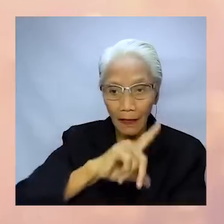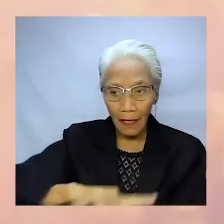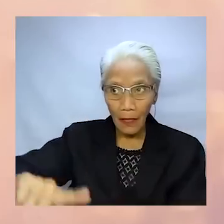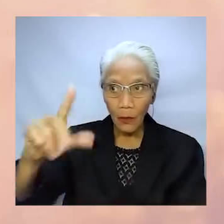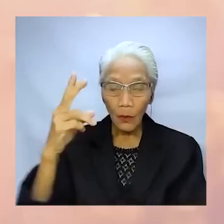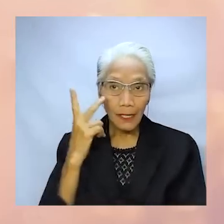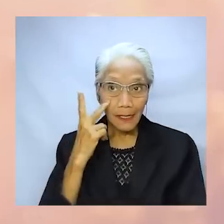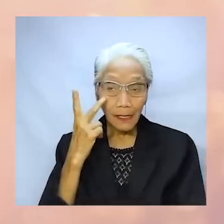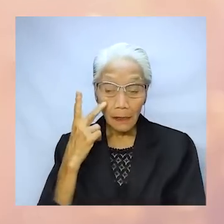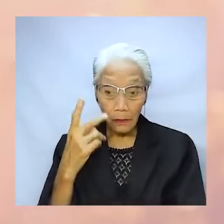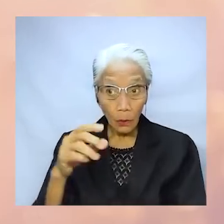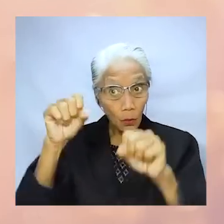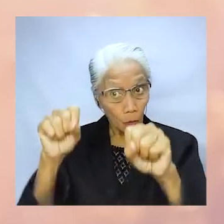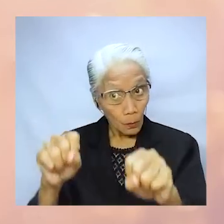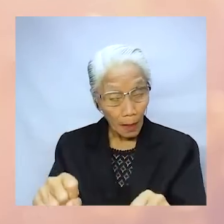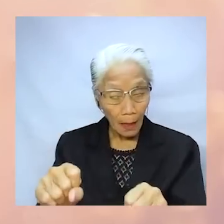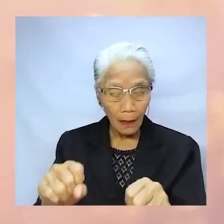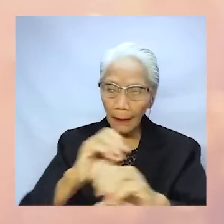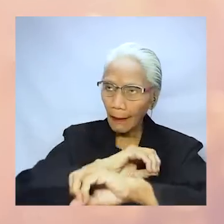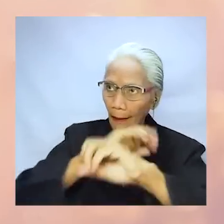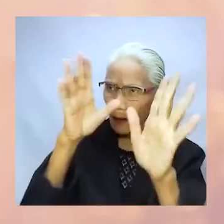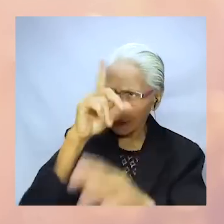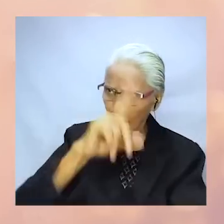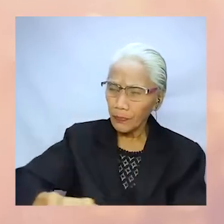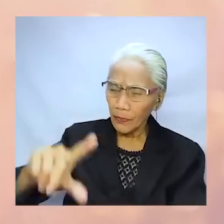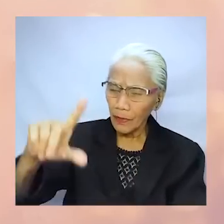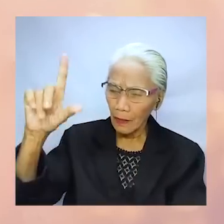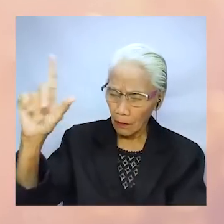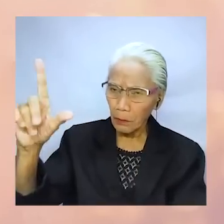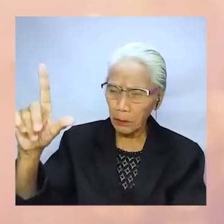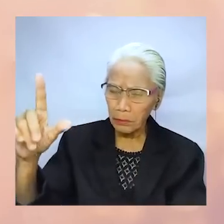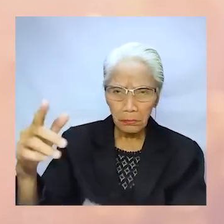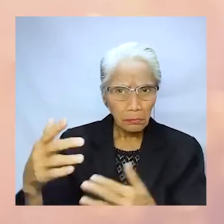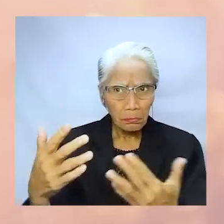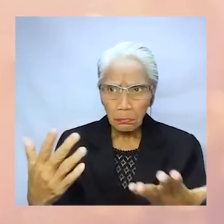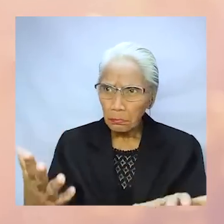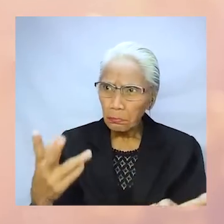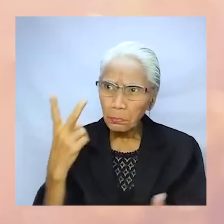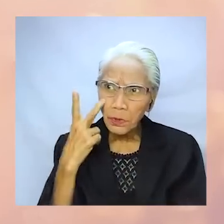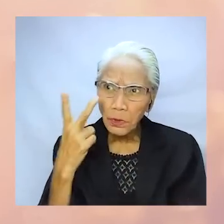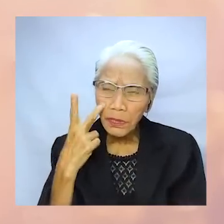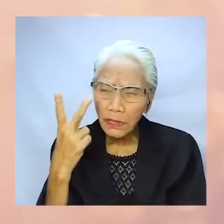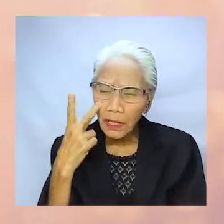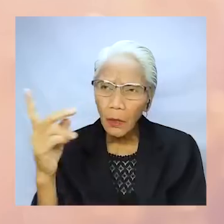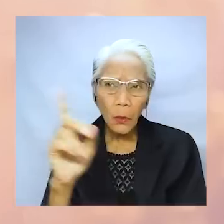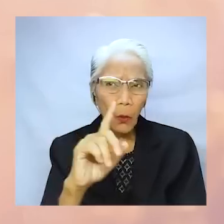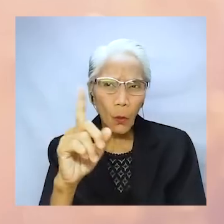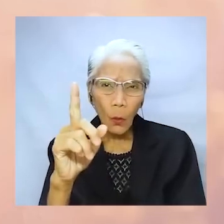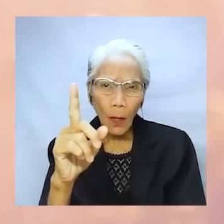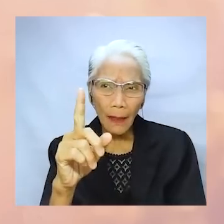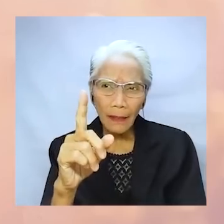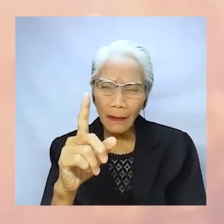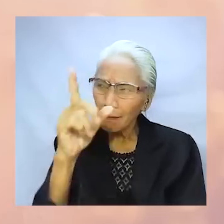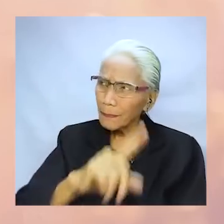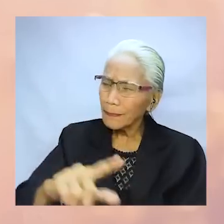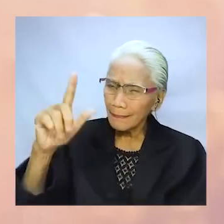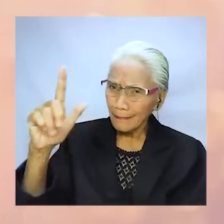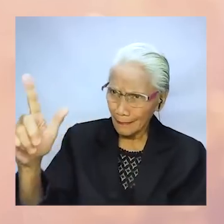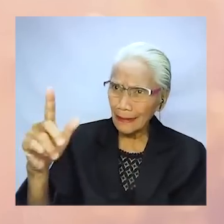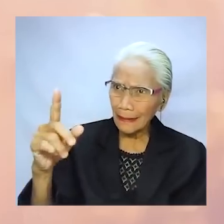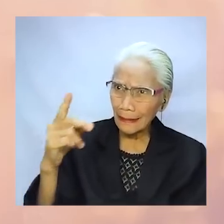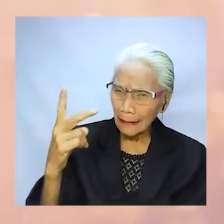light in the Lord. And what is light in the Lord? To see what the world refuses to see.